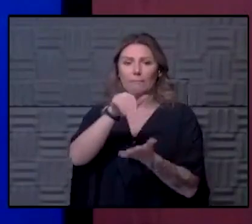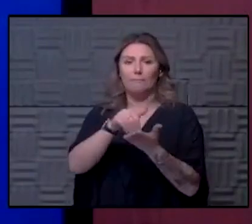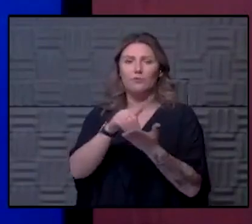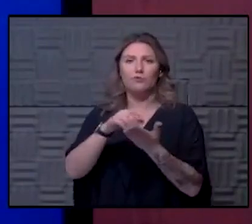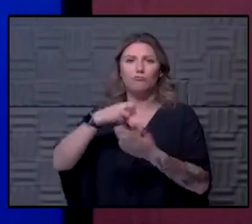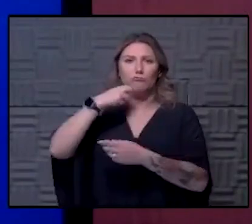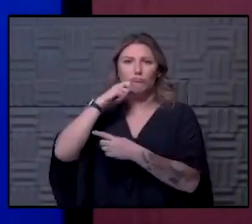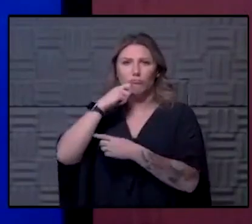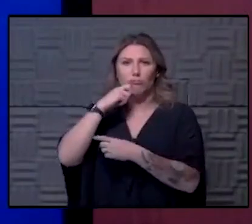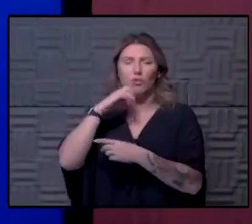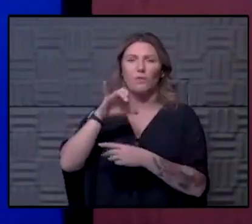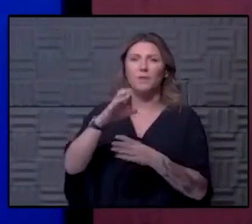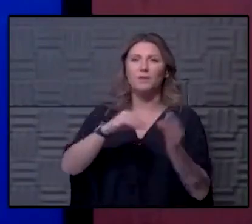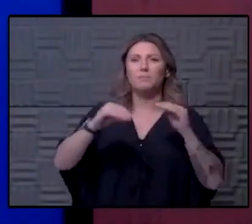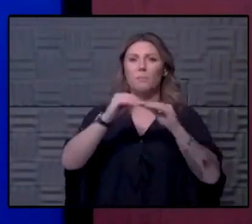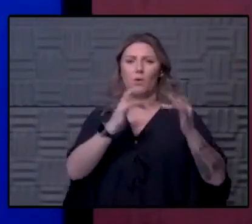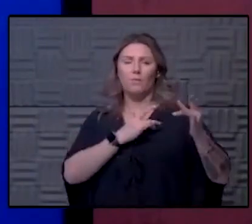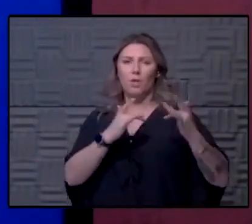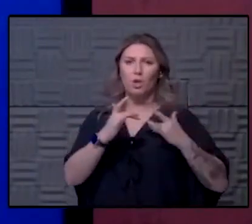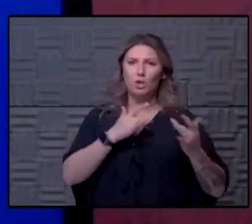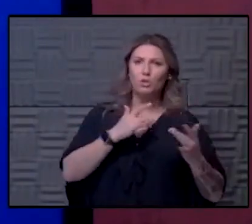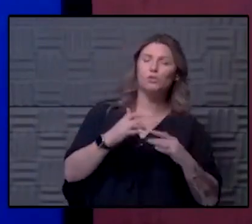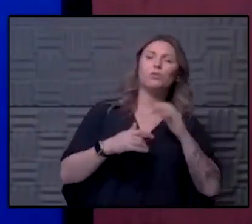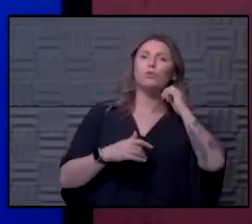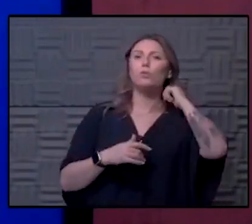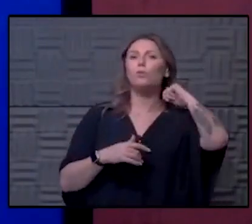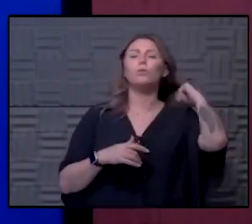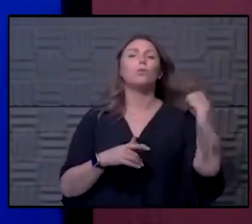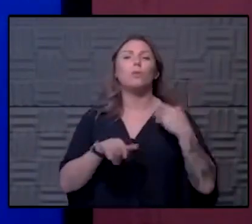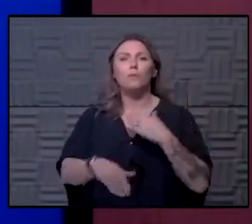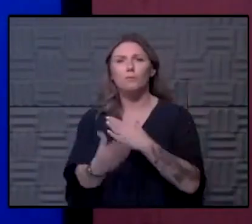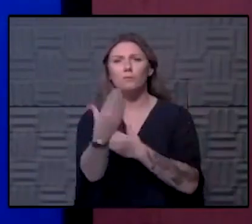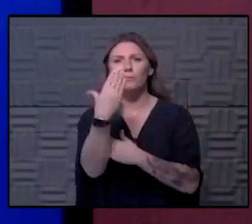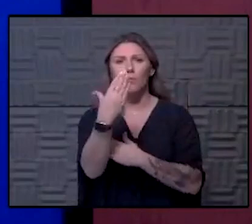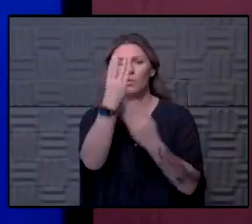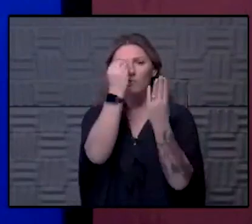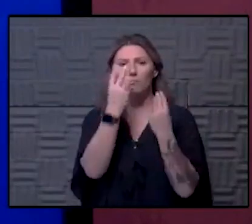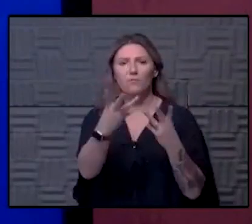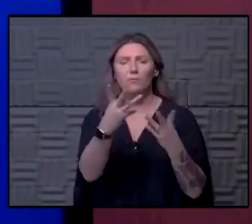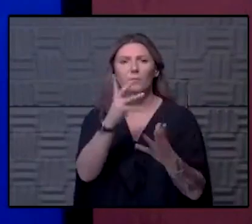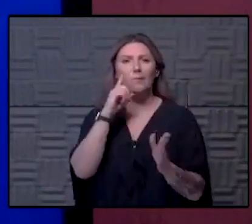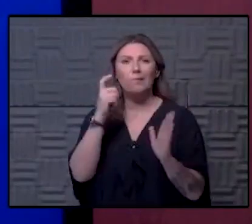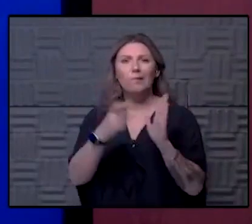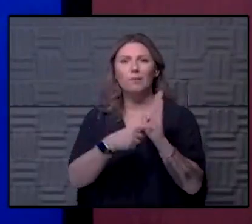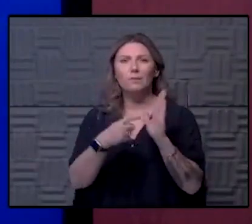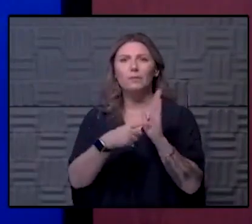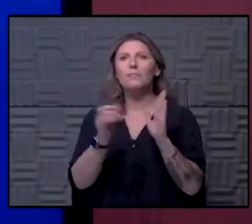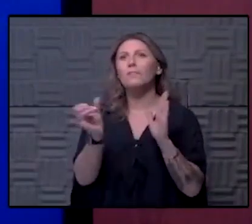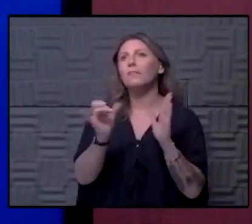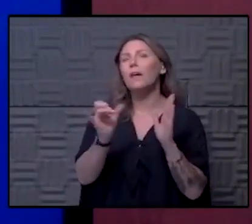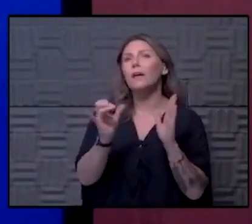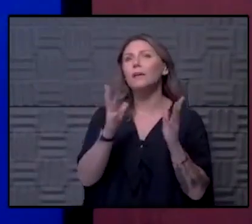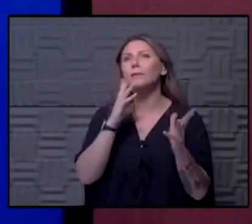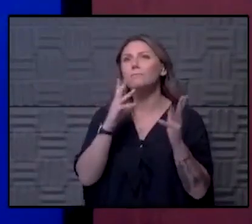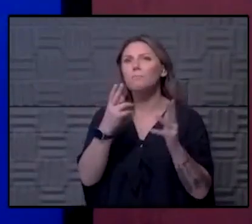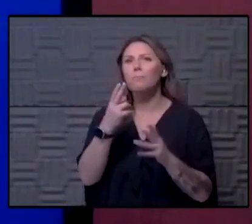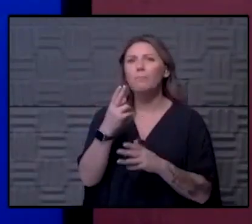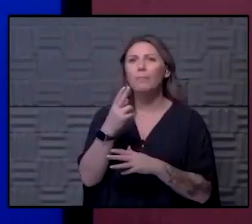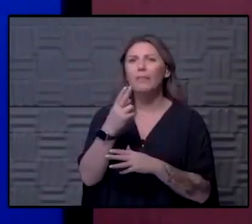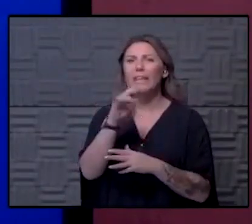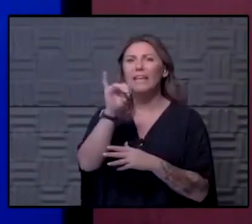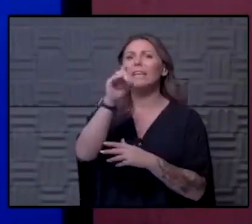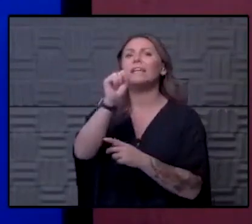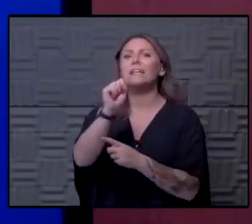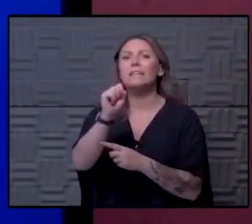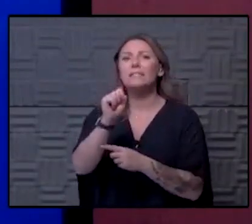be a little bit more of a concern, and I think that this morning even some information identifying it as like HITS or something like we call